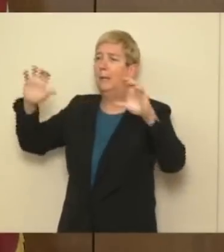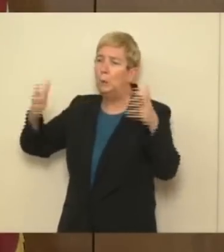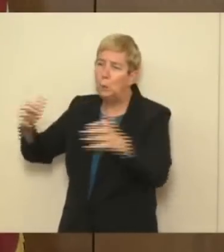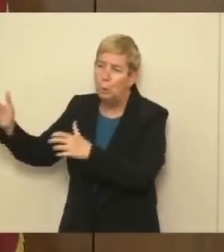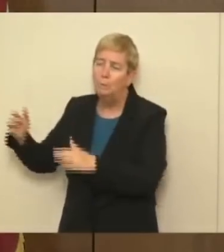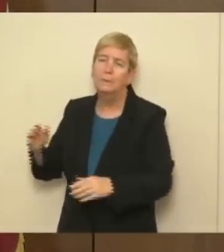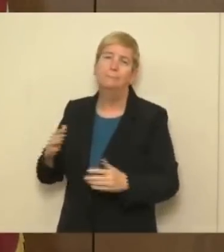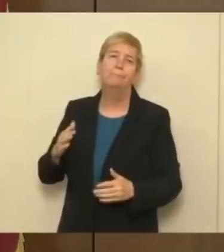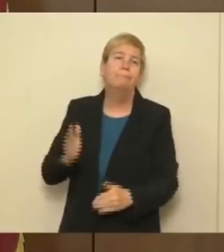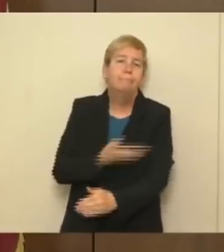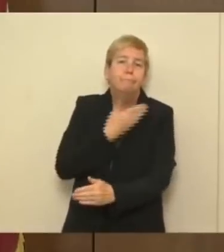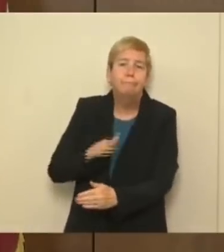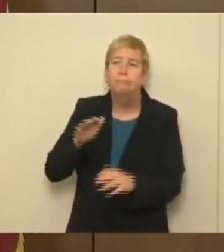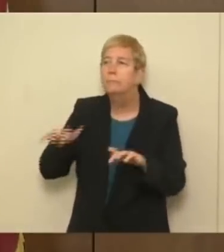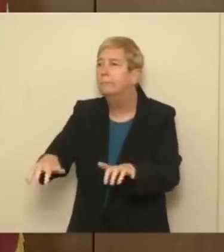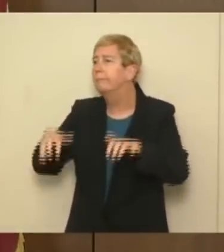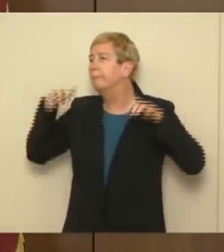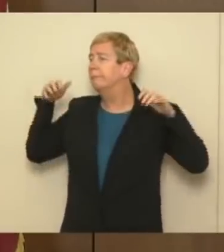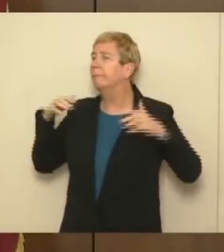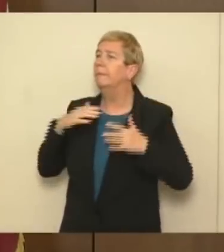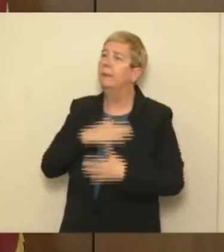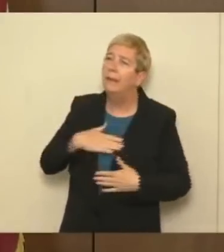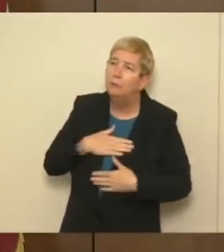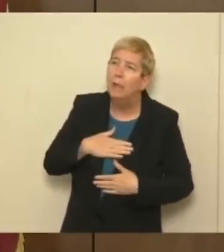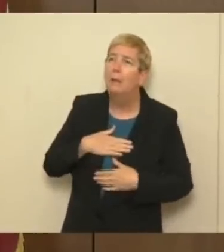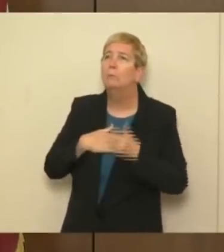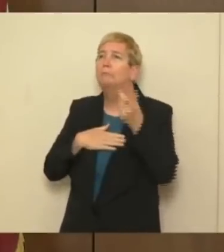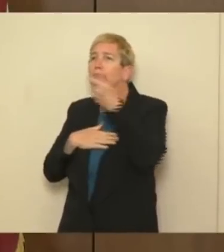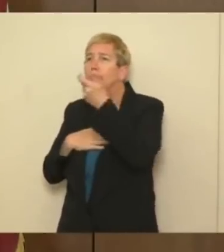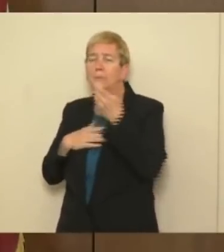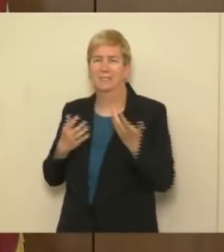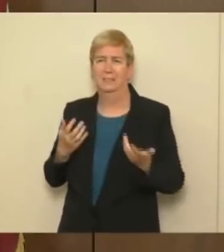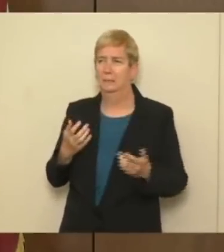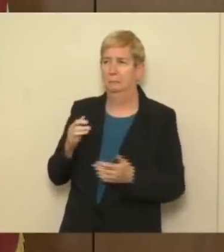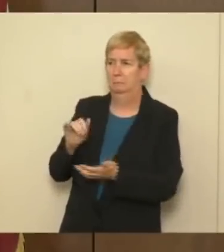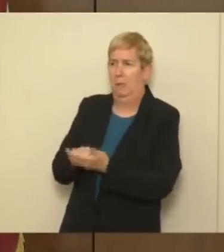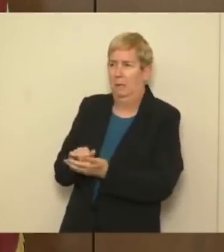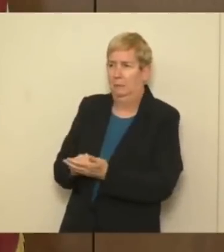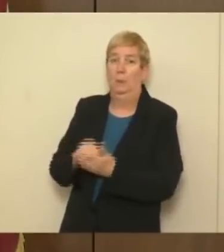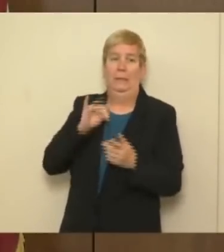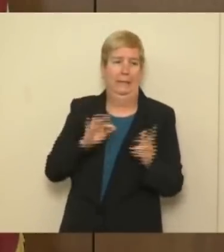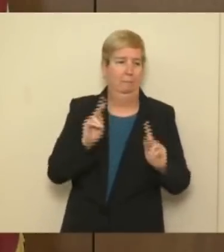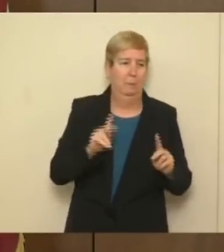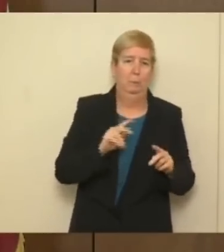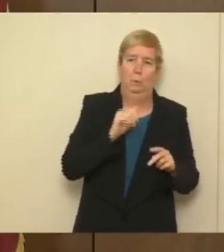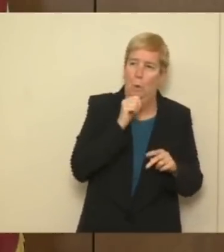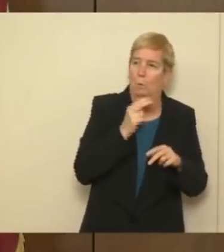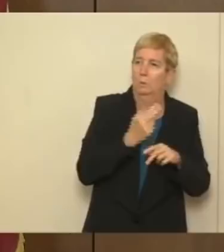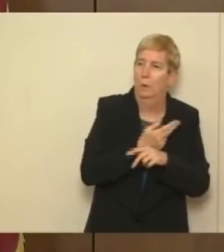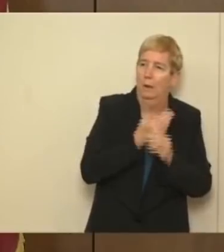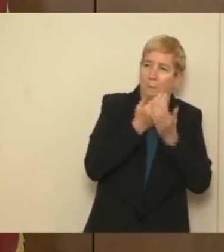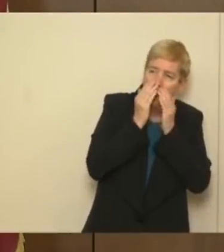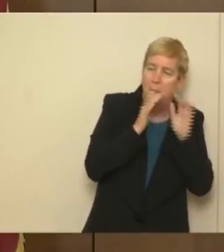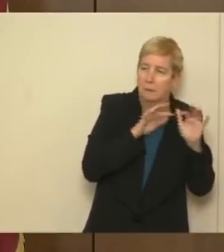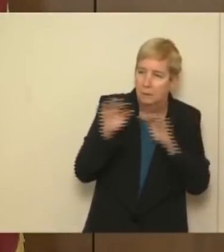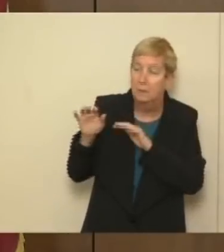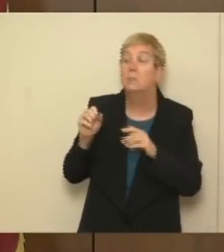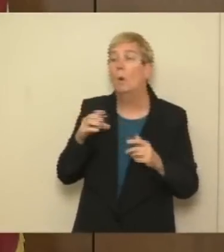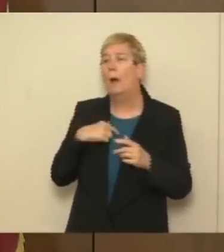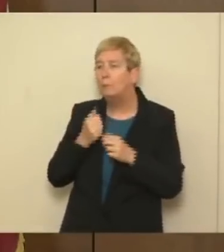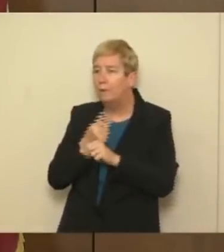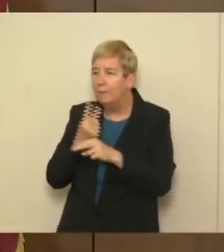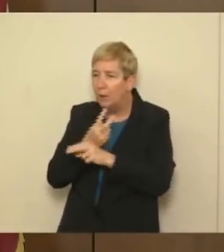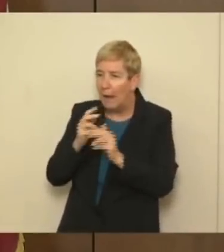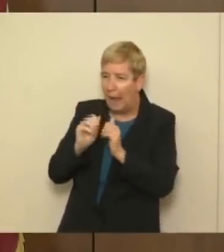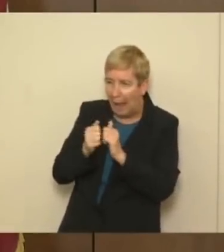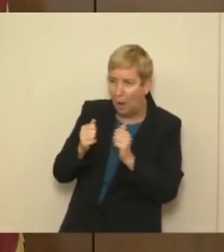concerts and entertainment and the like. So those are two areas I'm looking at. Looking how we make investments in local communities, how we make